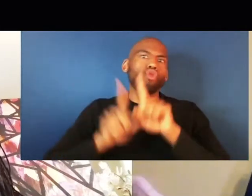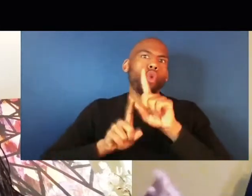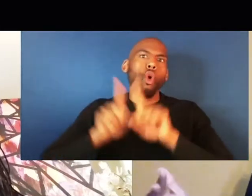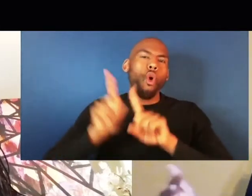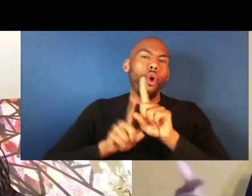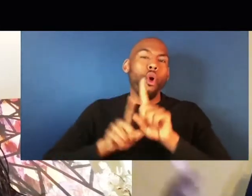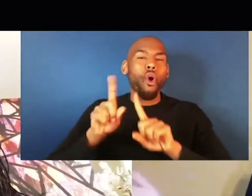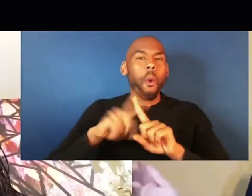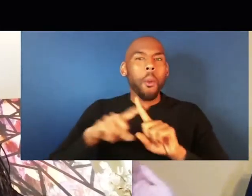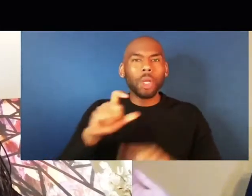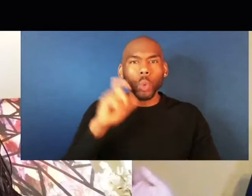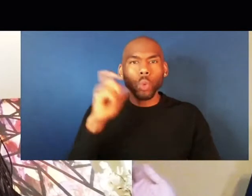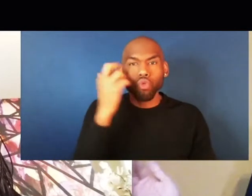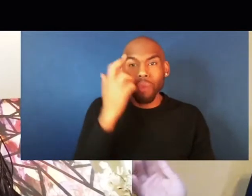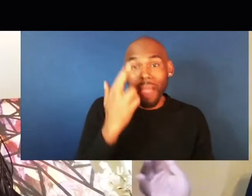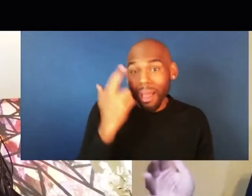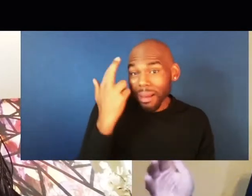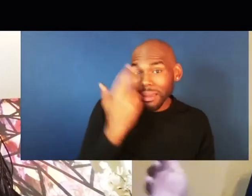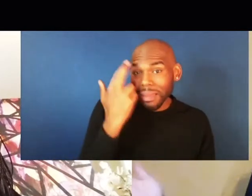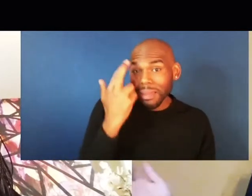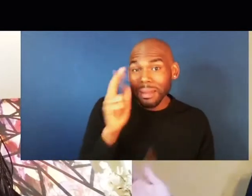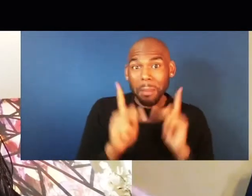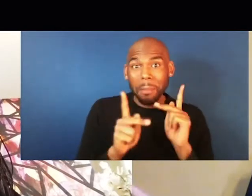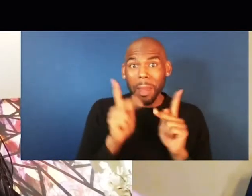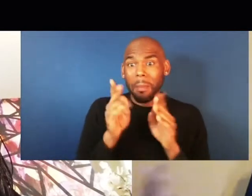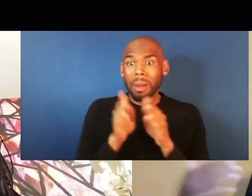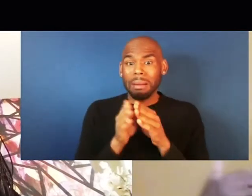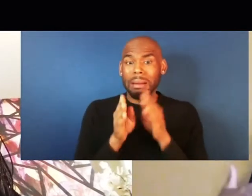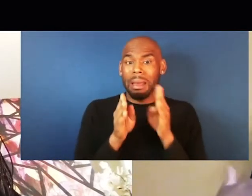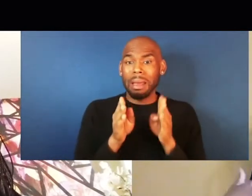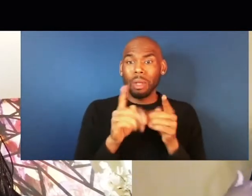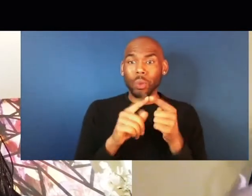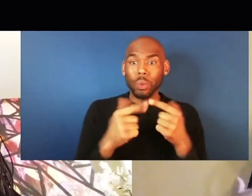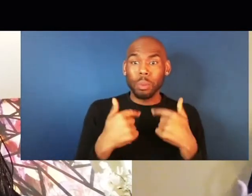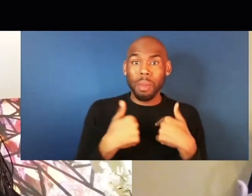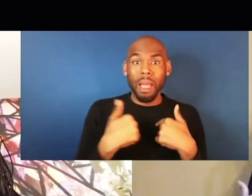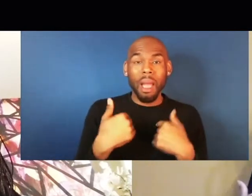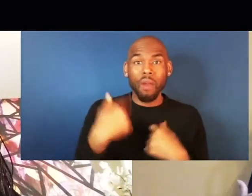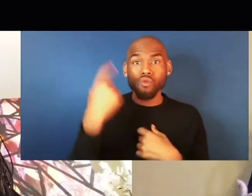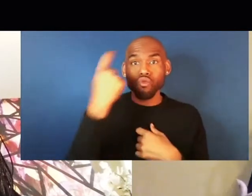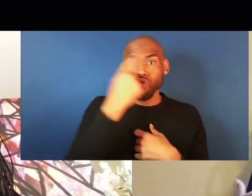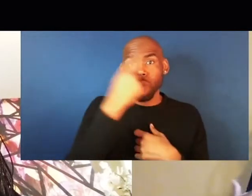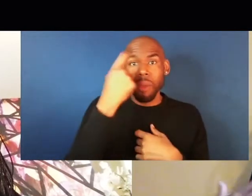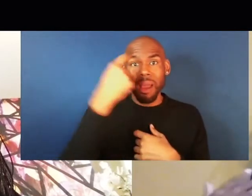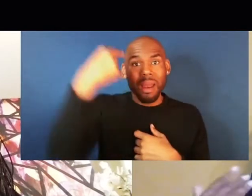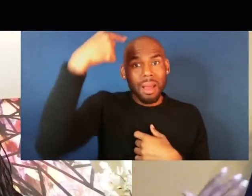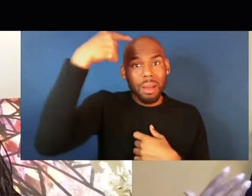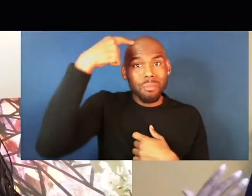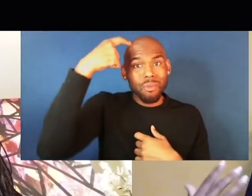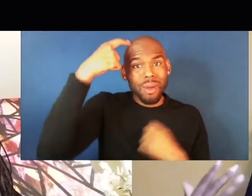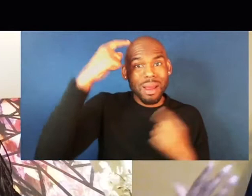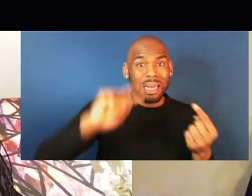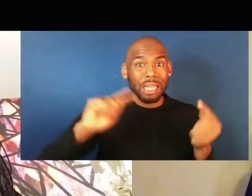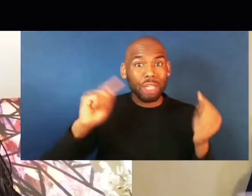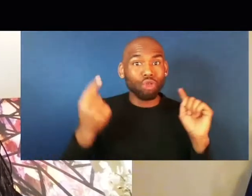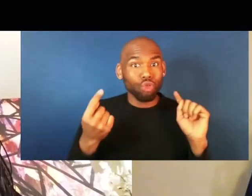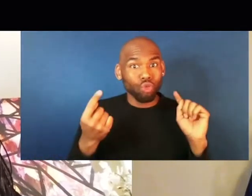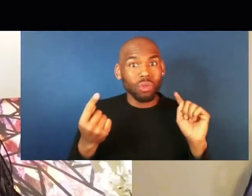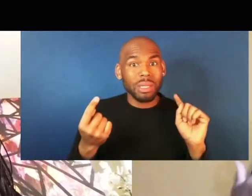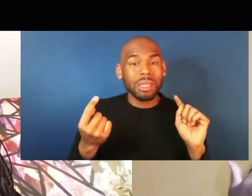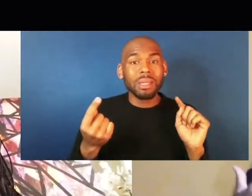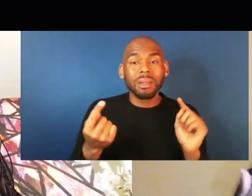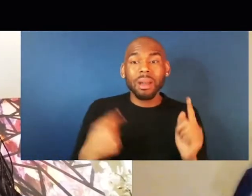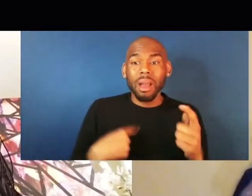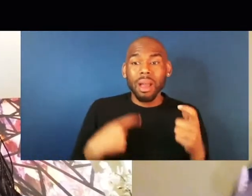don't realize people who's right next to them, like me. I had traumatic brain injury, and I deal